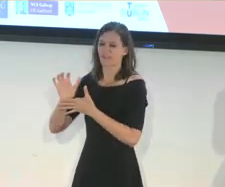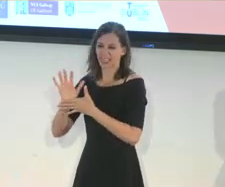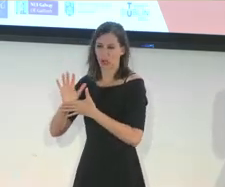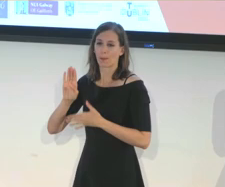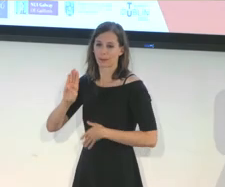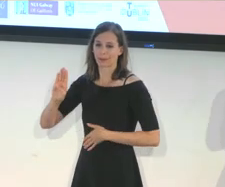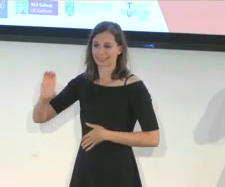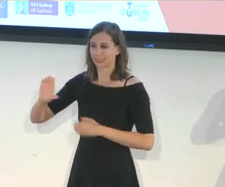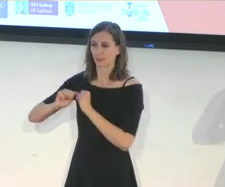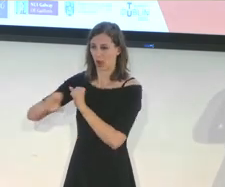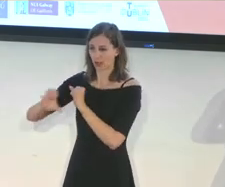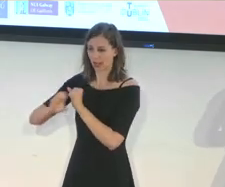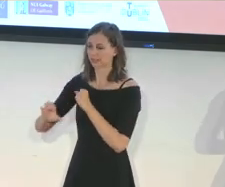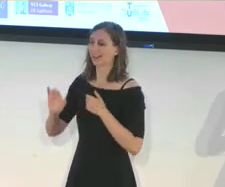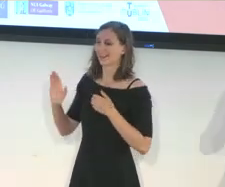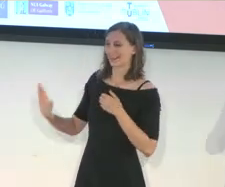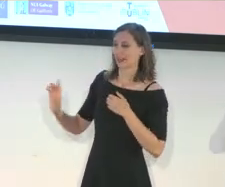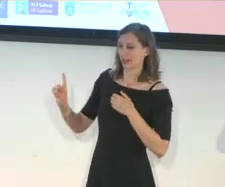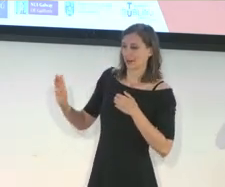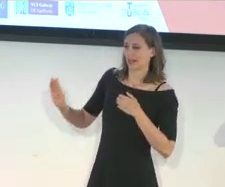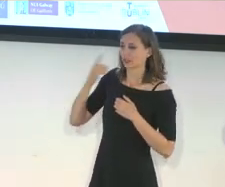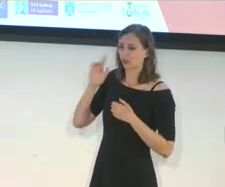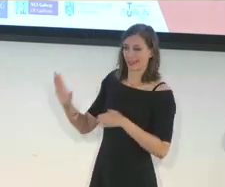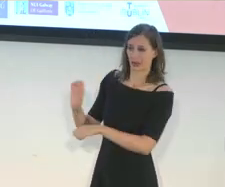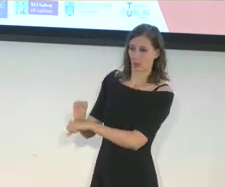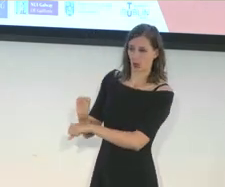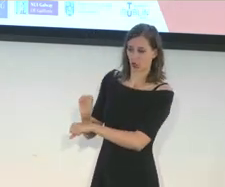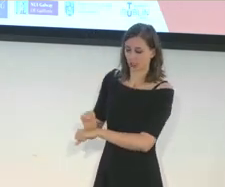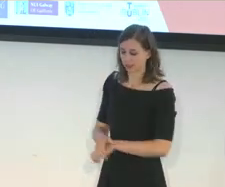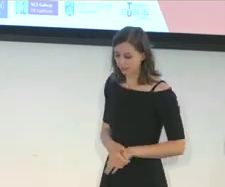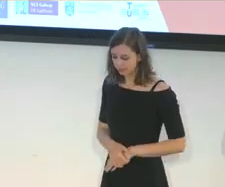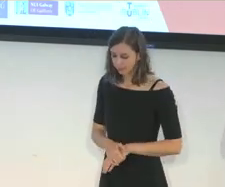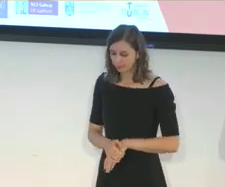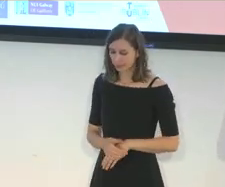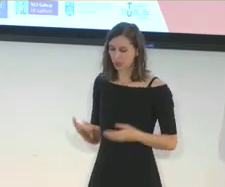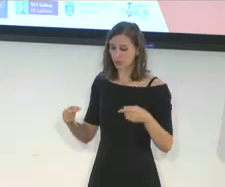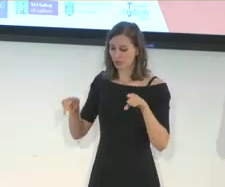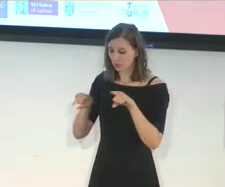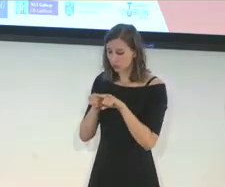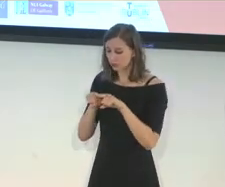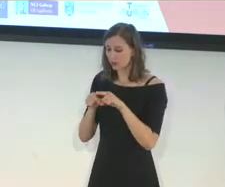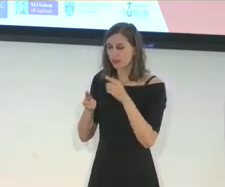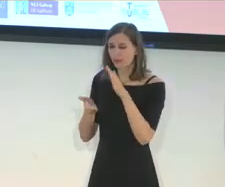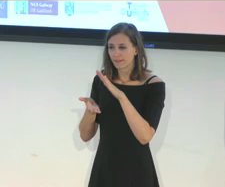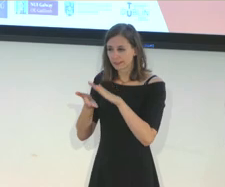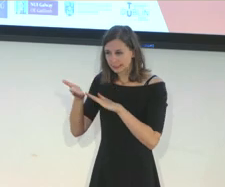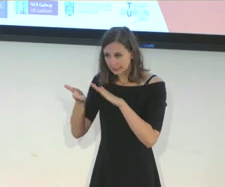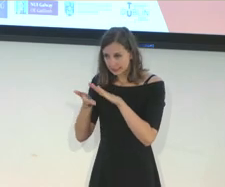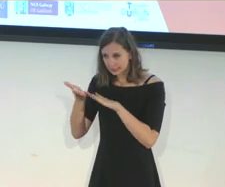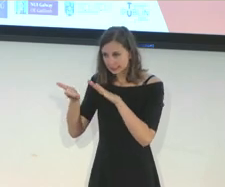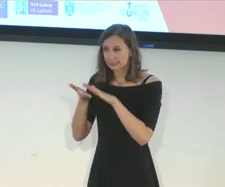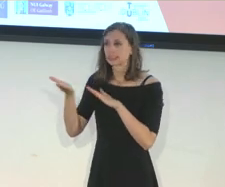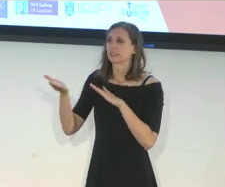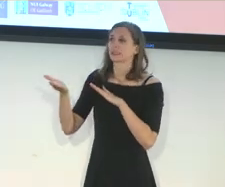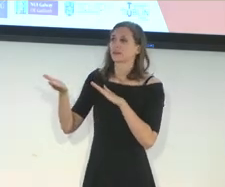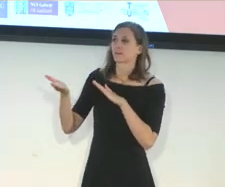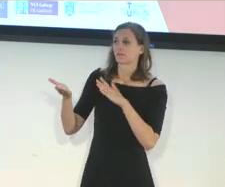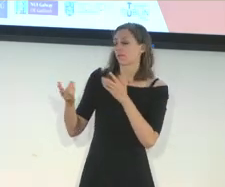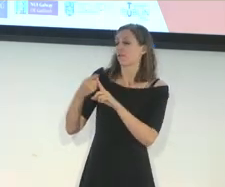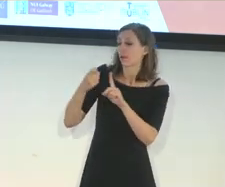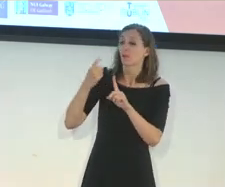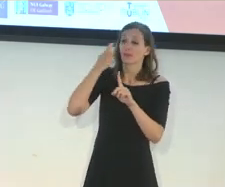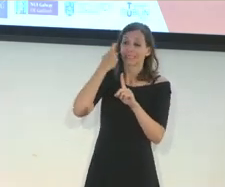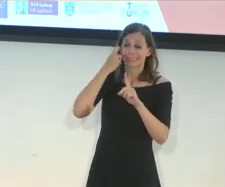as databases for their work. This was also facilitated by recent advancements